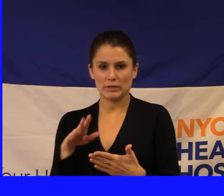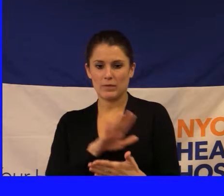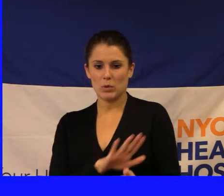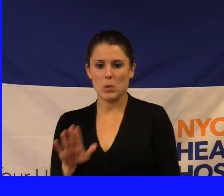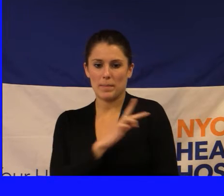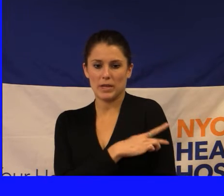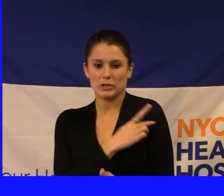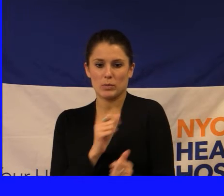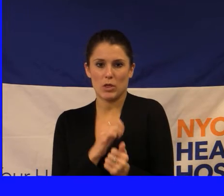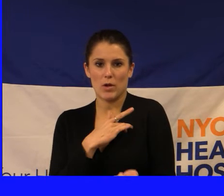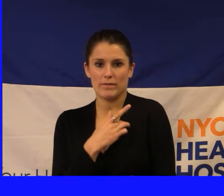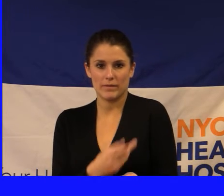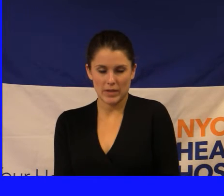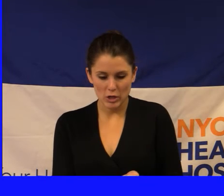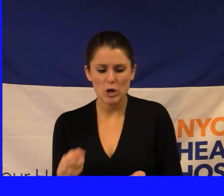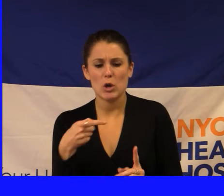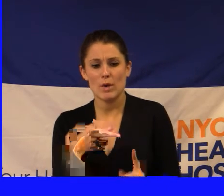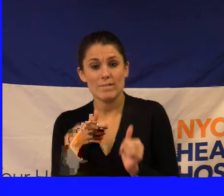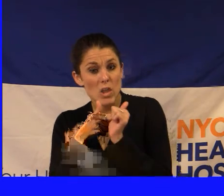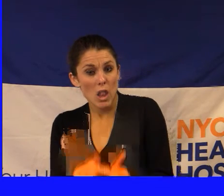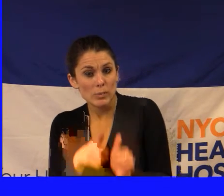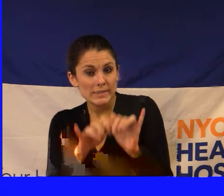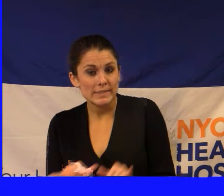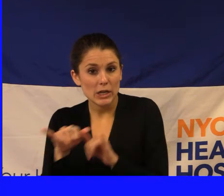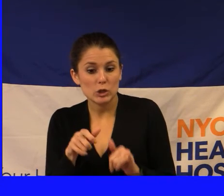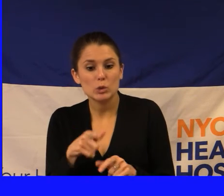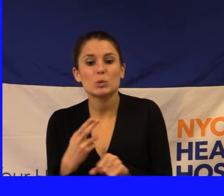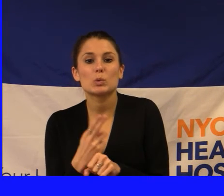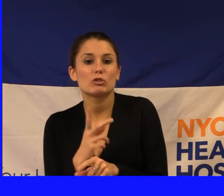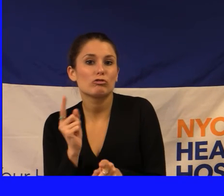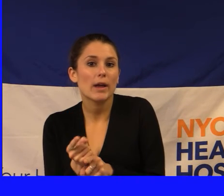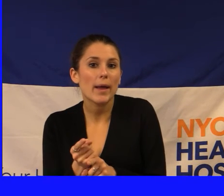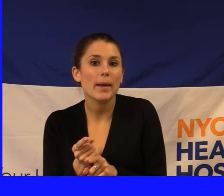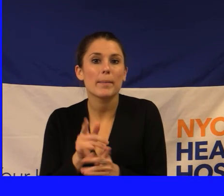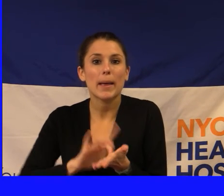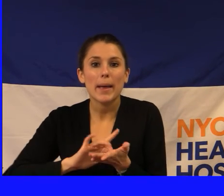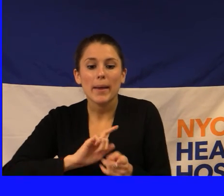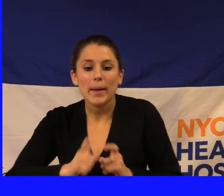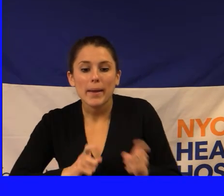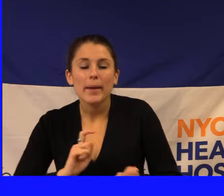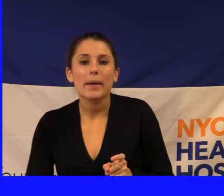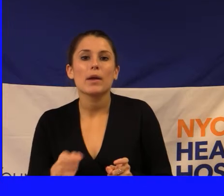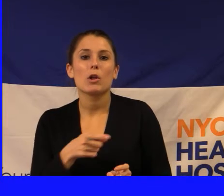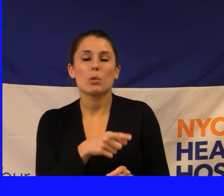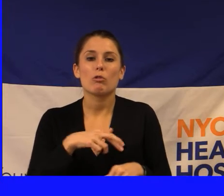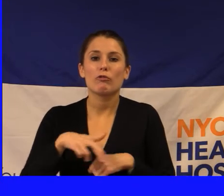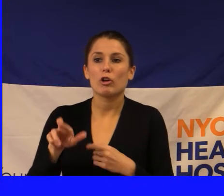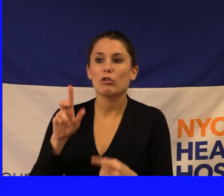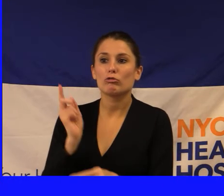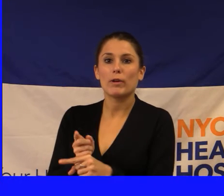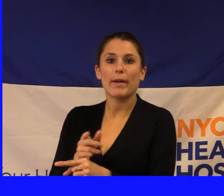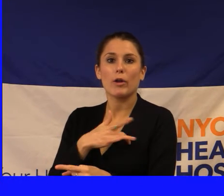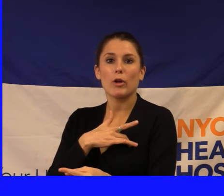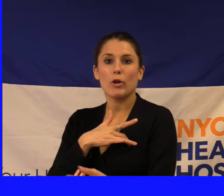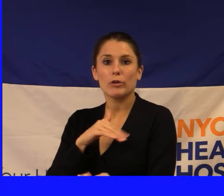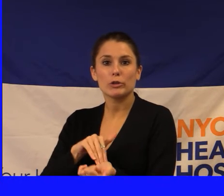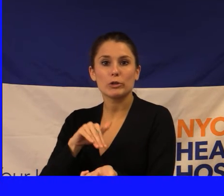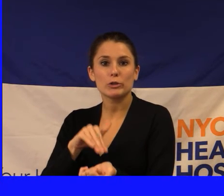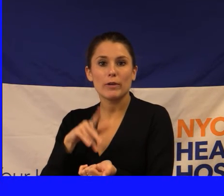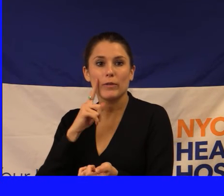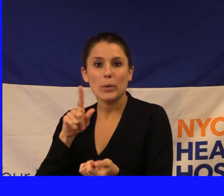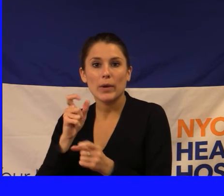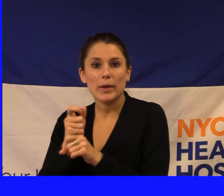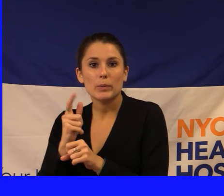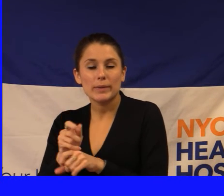meeting the standards? Are you using the right medications? Are you referring to to cardiology for an annual